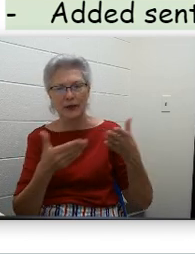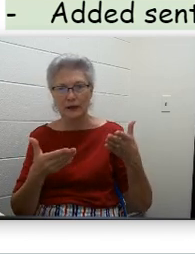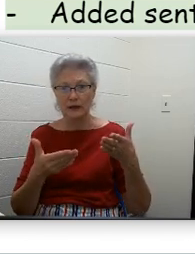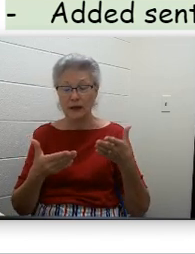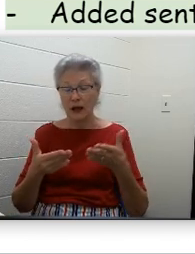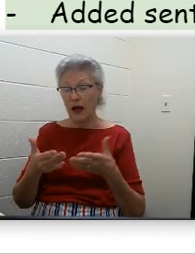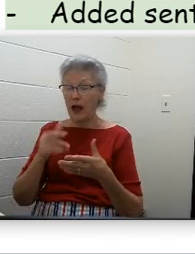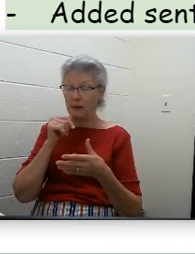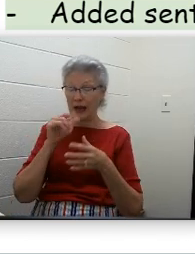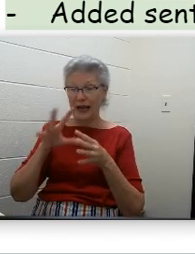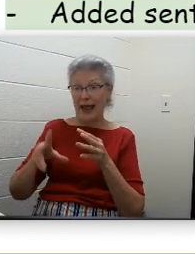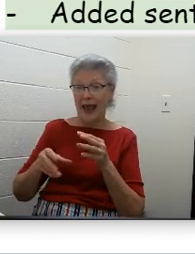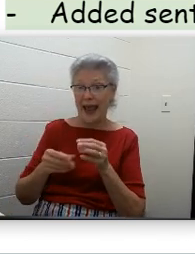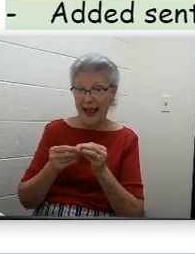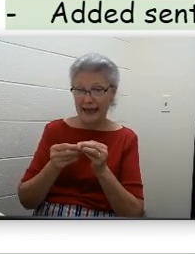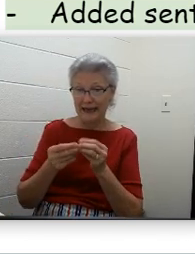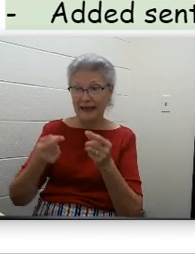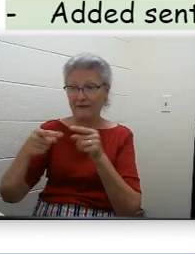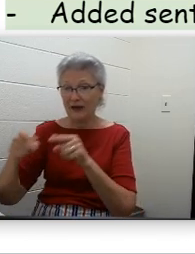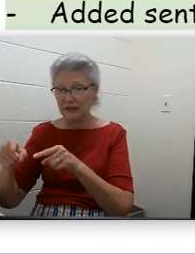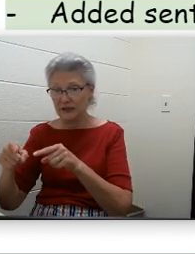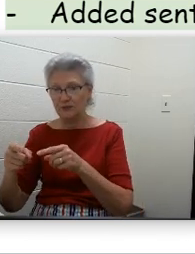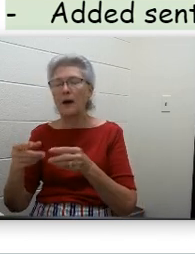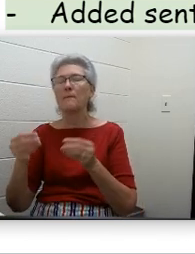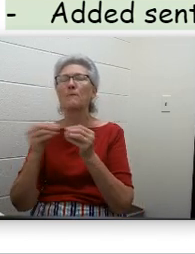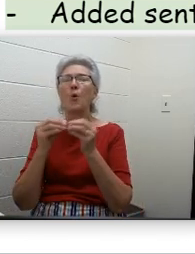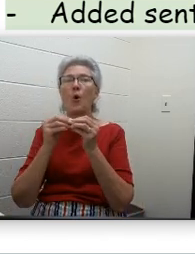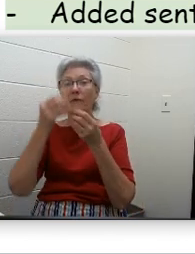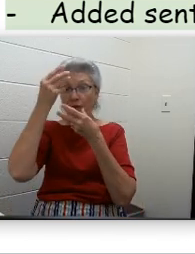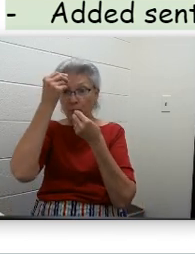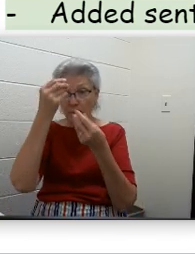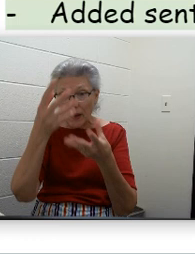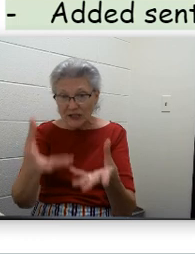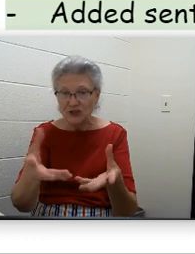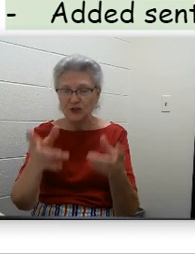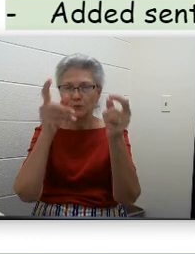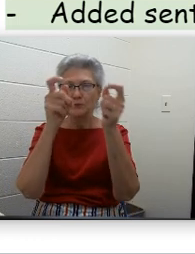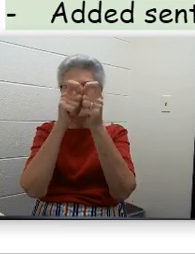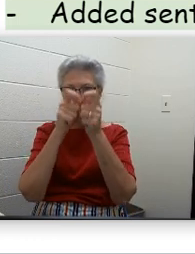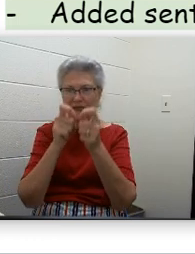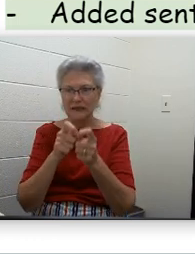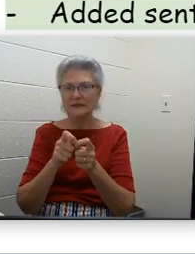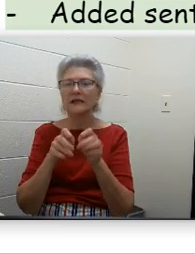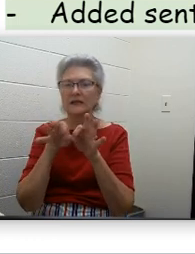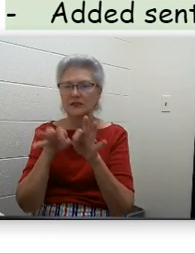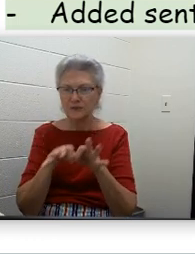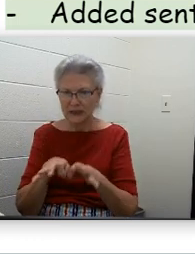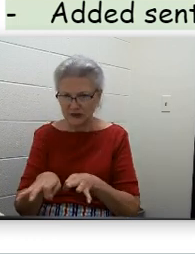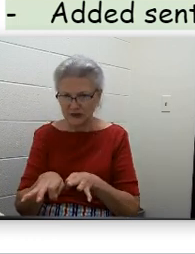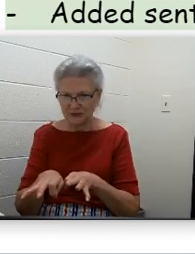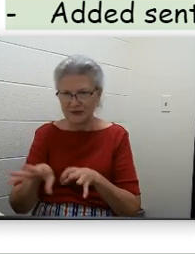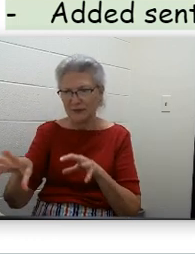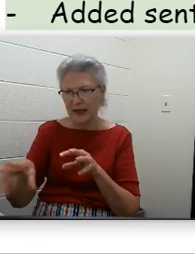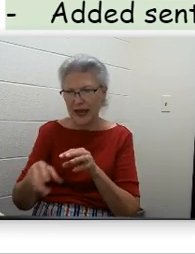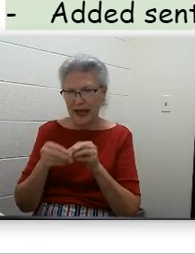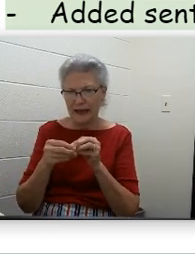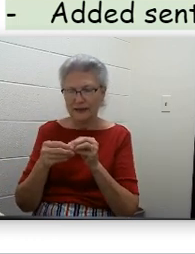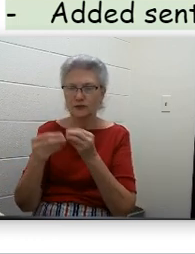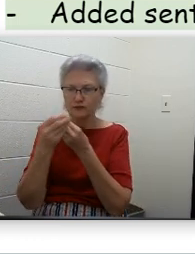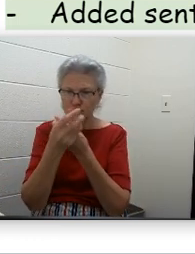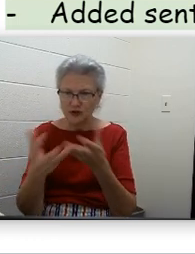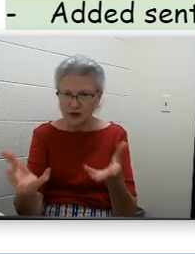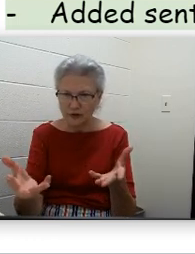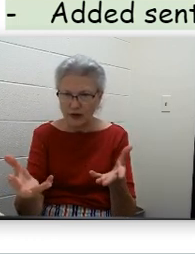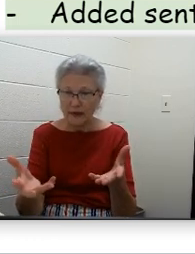I'm almost providing a little bit more information with my details when I added those sentences. And then in the blue, those are just